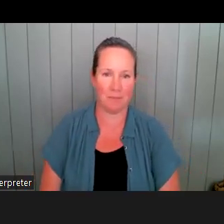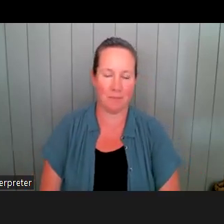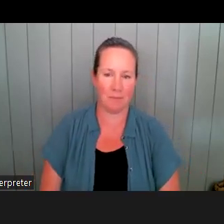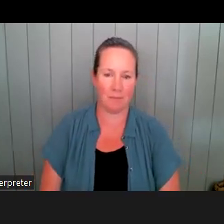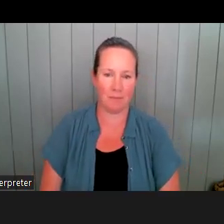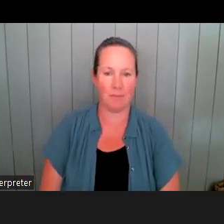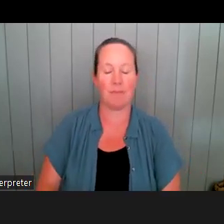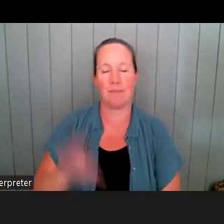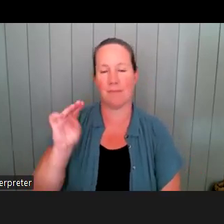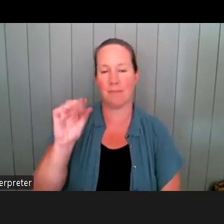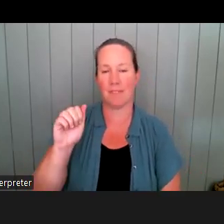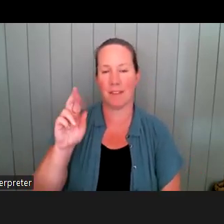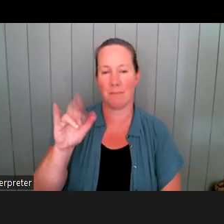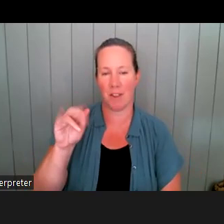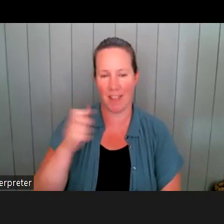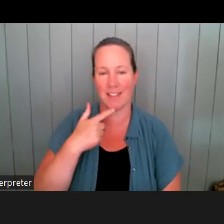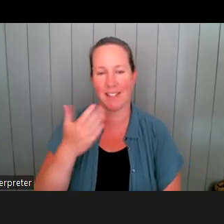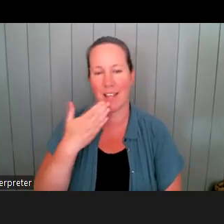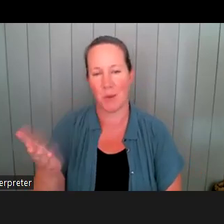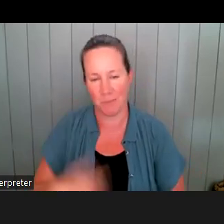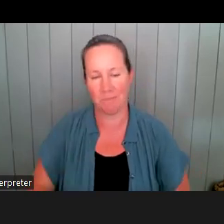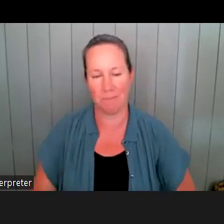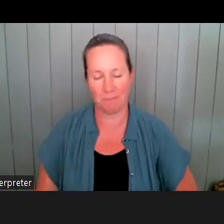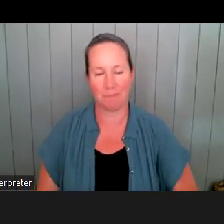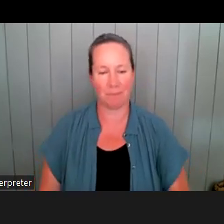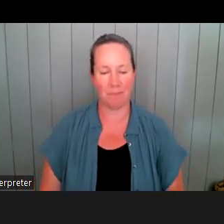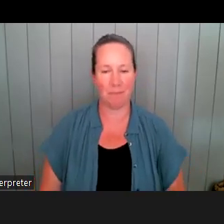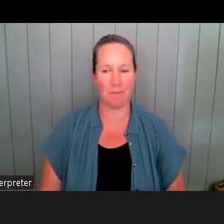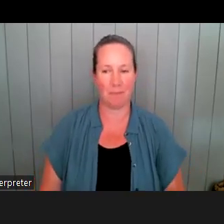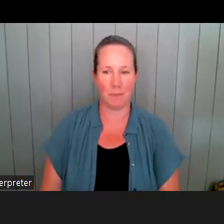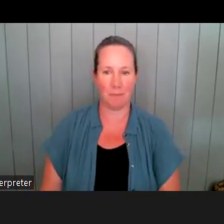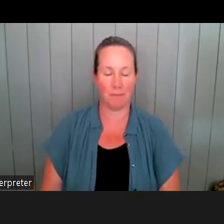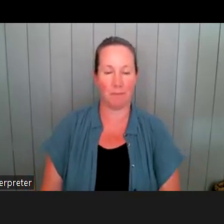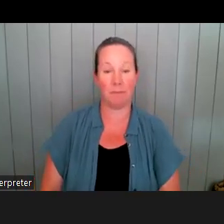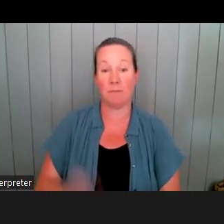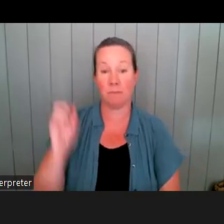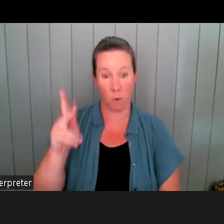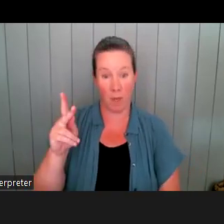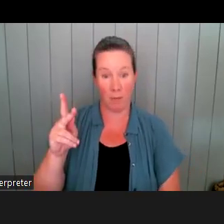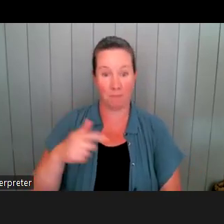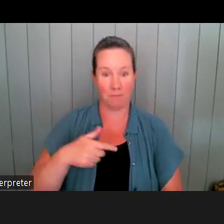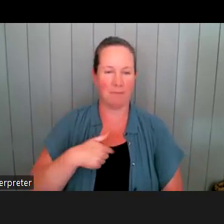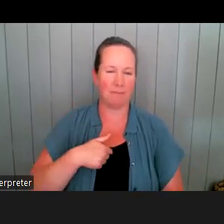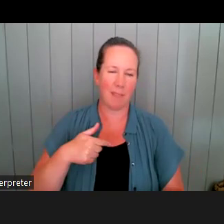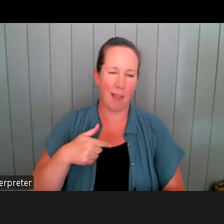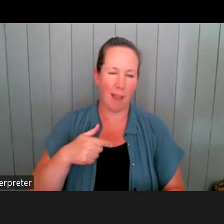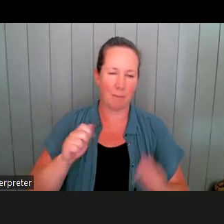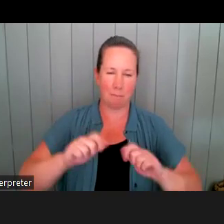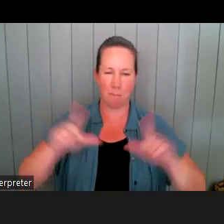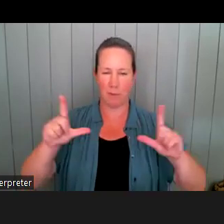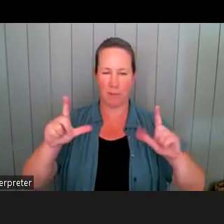Thank you, Alice. Yeah. So I put in vocational rehab counselor. That's what I